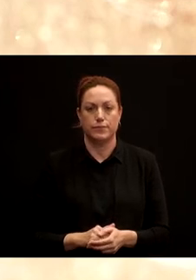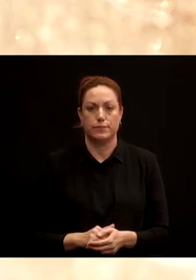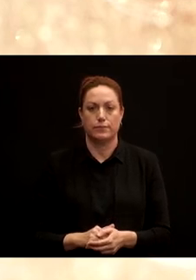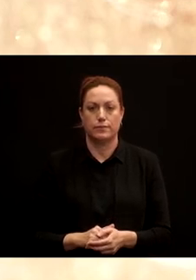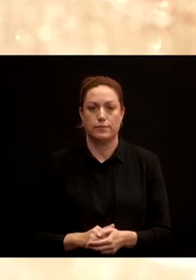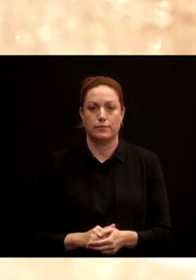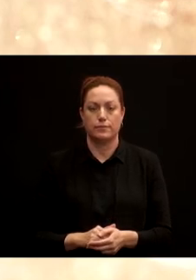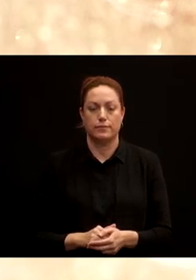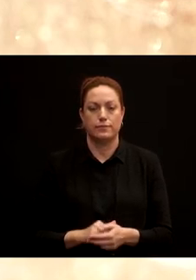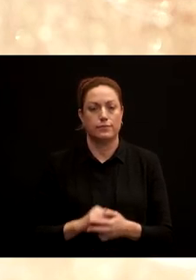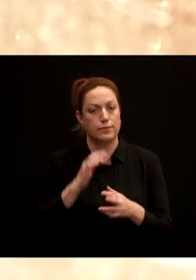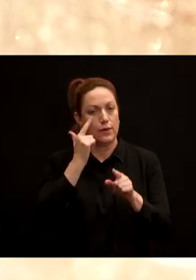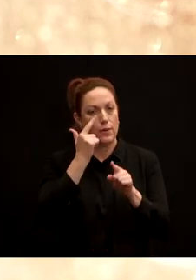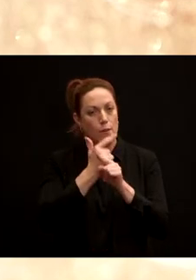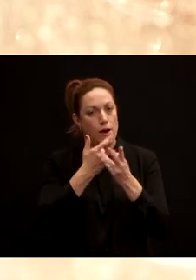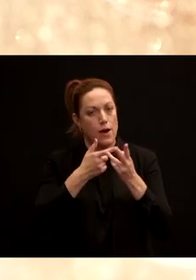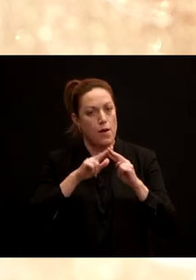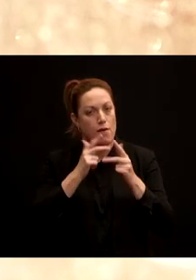The word of the Lord.